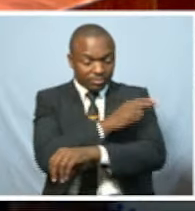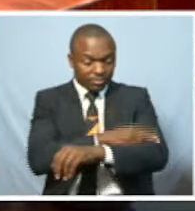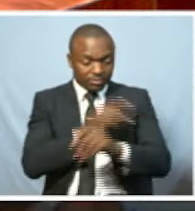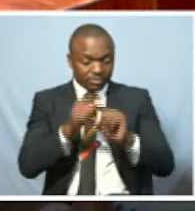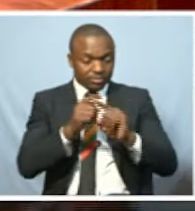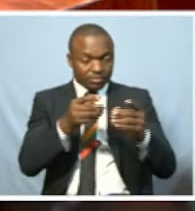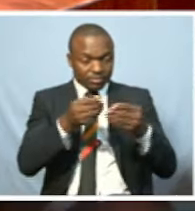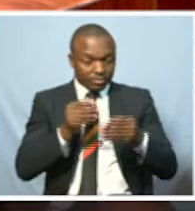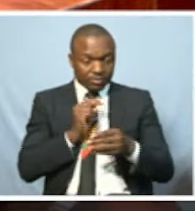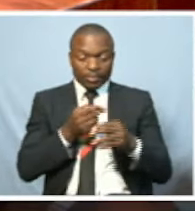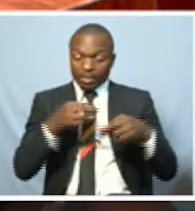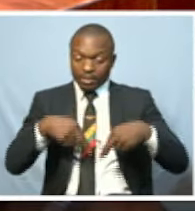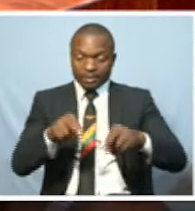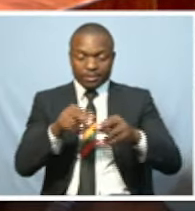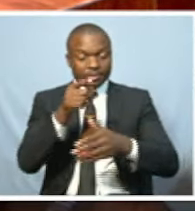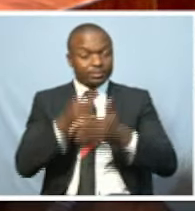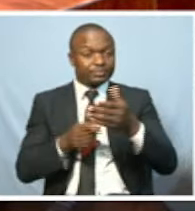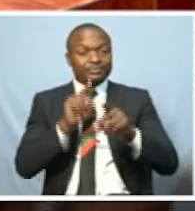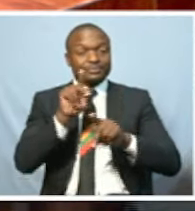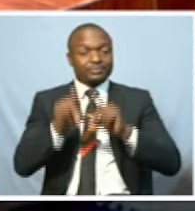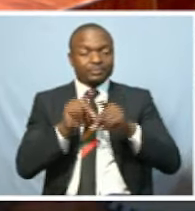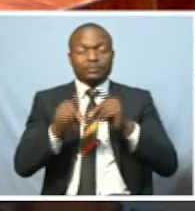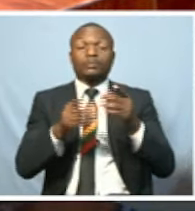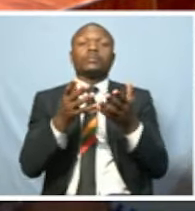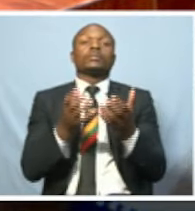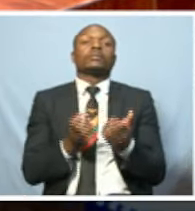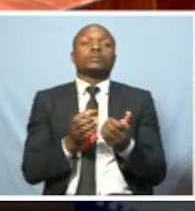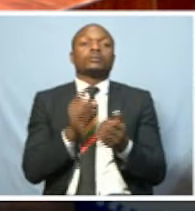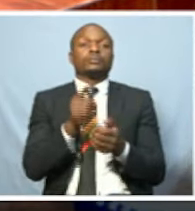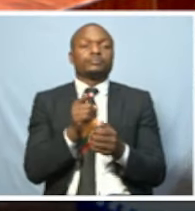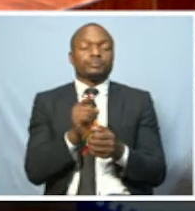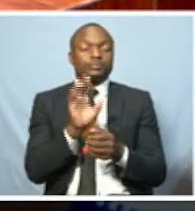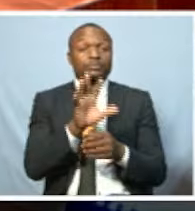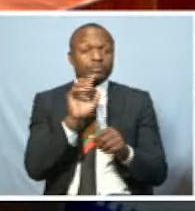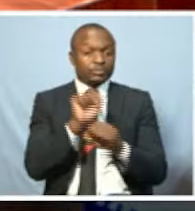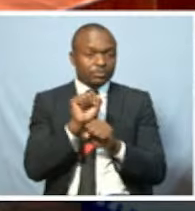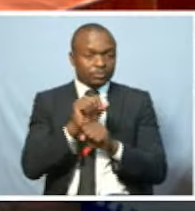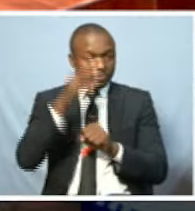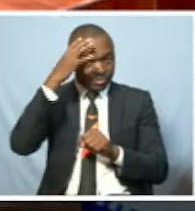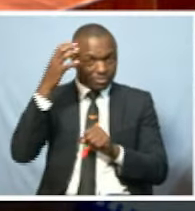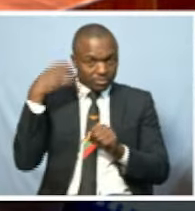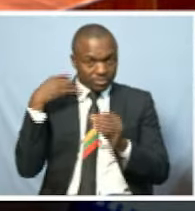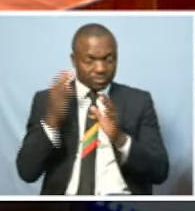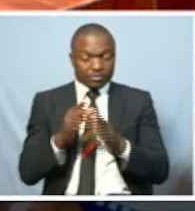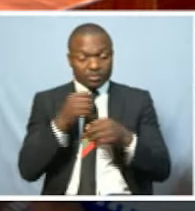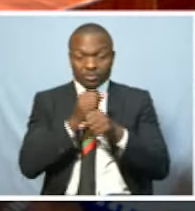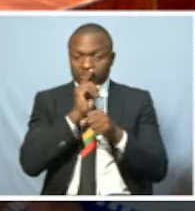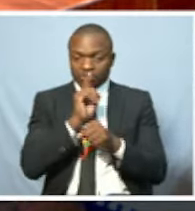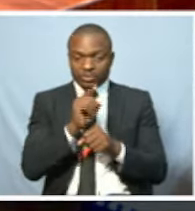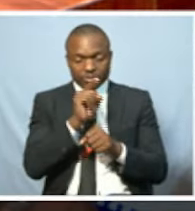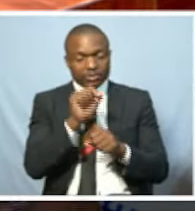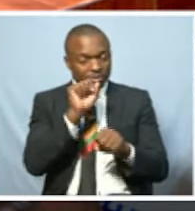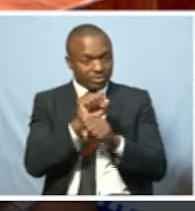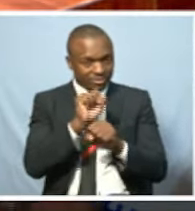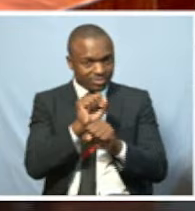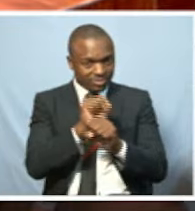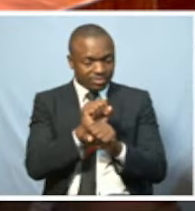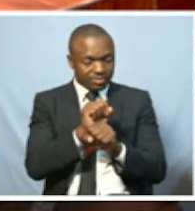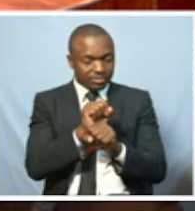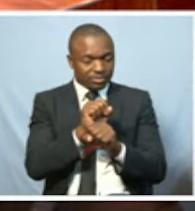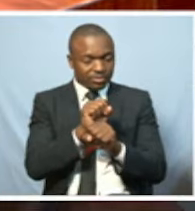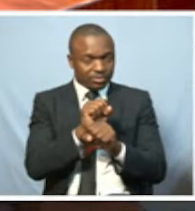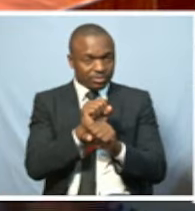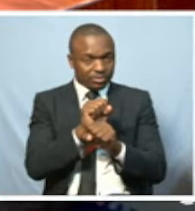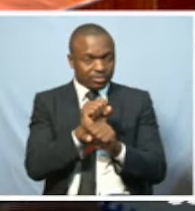that particular time, that's what the people want. And your job as officers is to ensure that you work to the aspirations of the